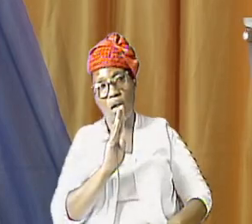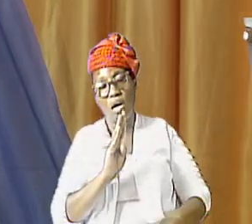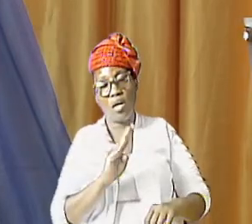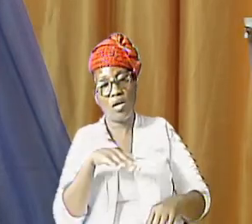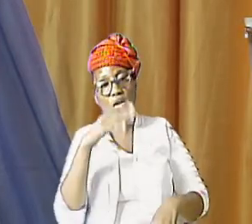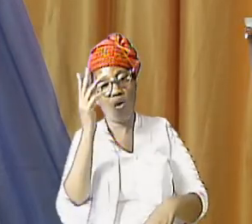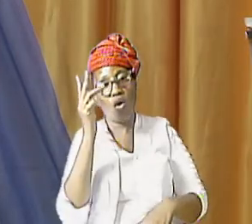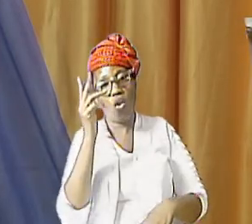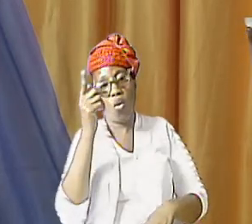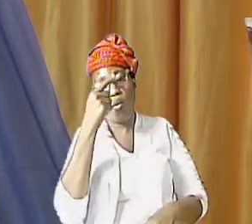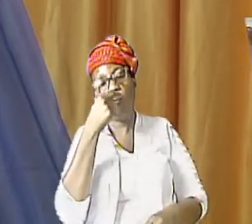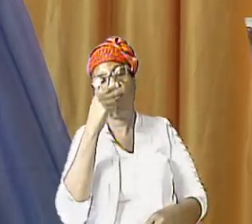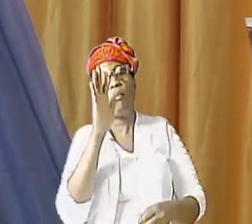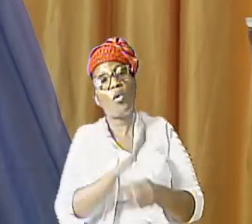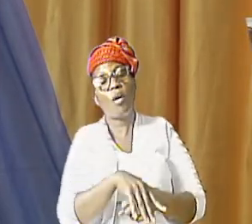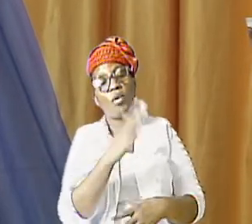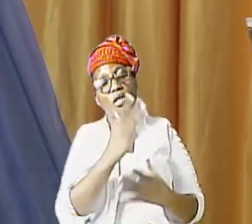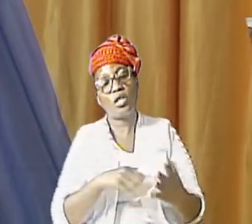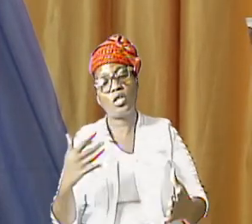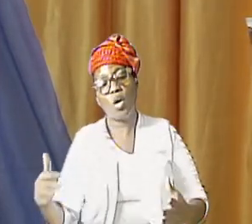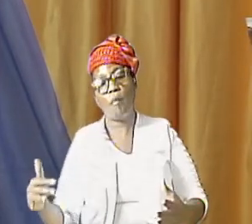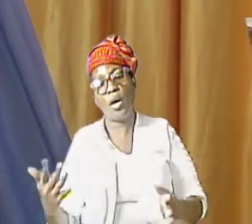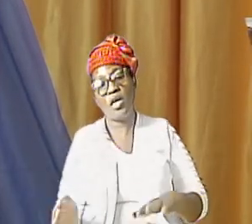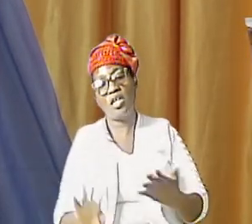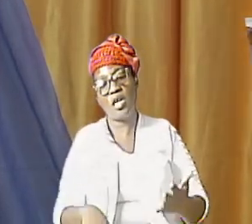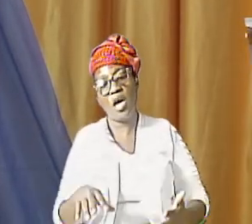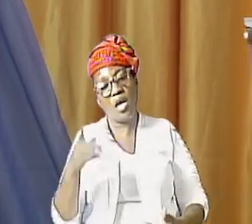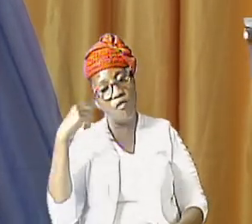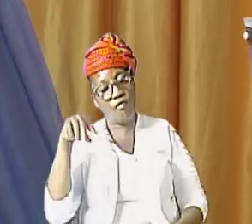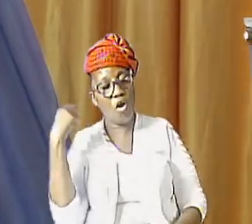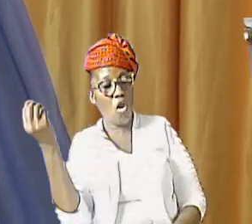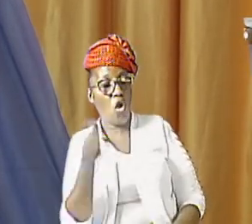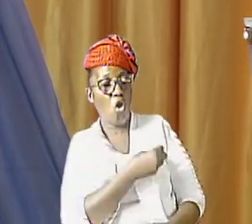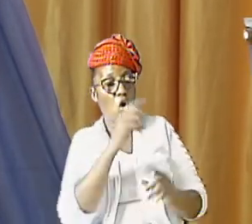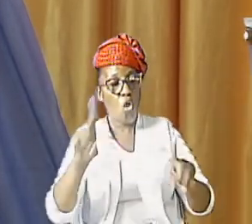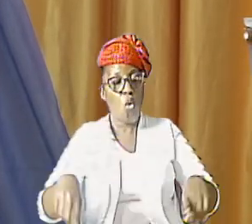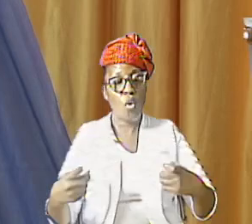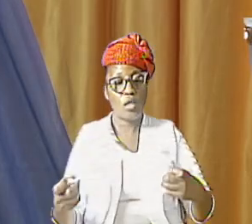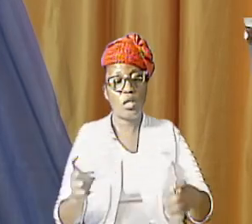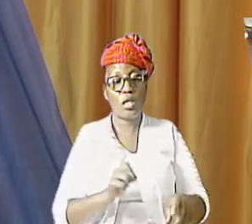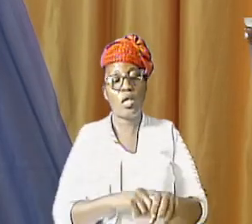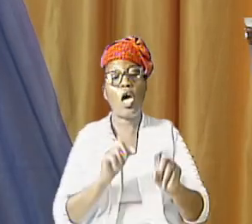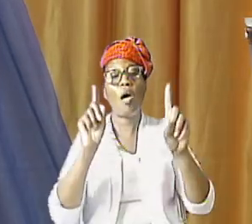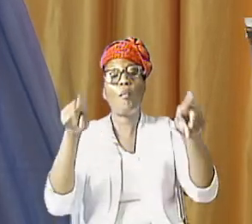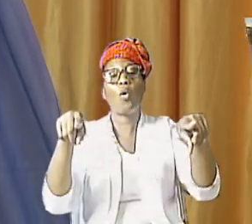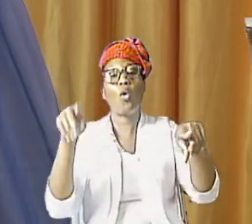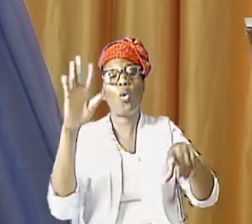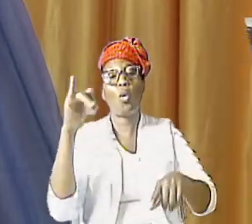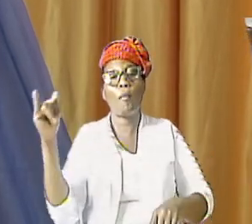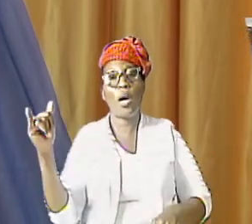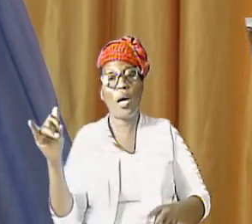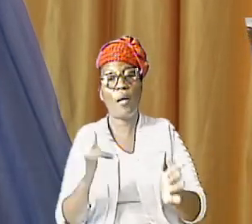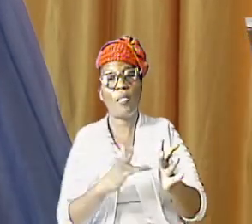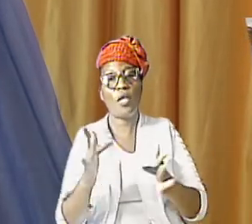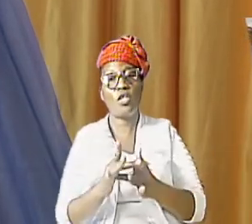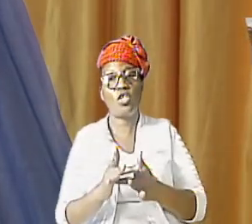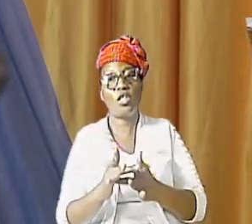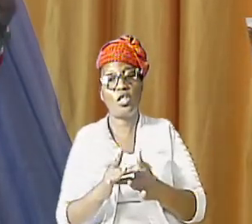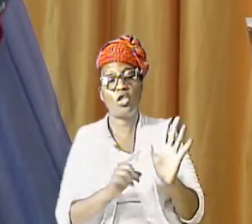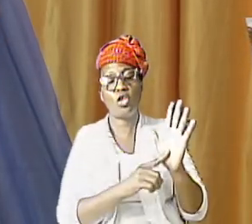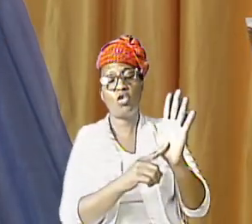sins. As time went by, he revealed